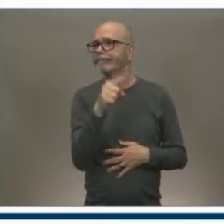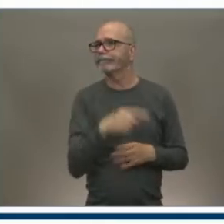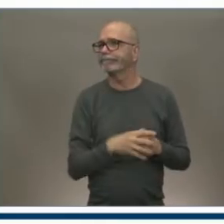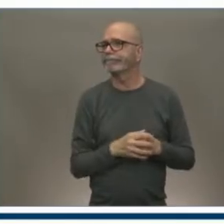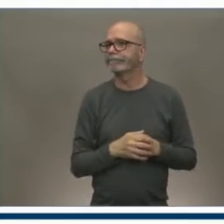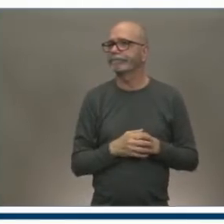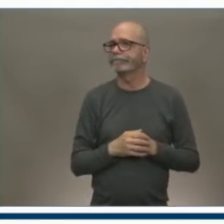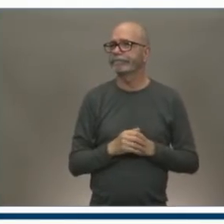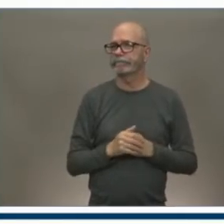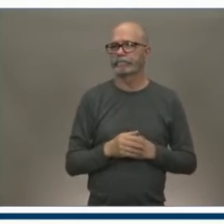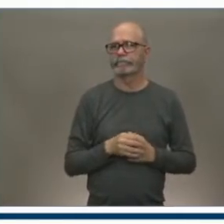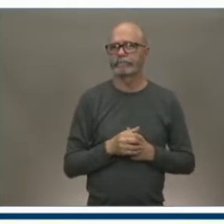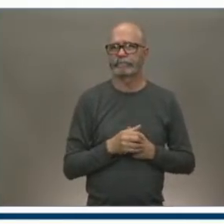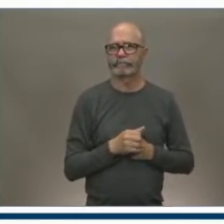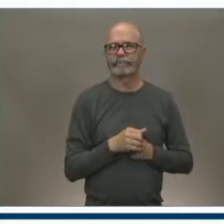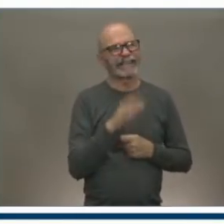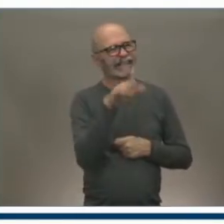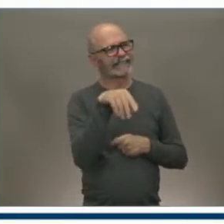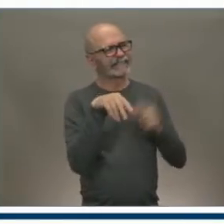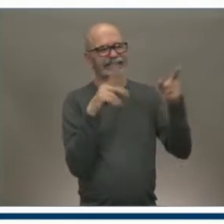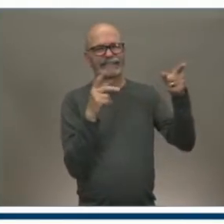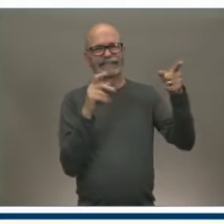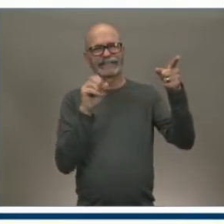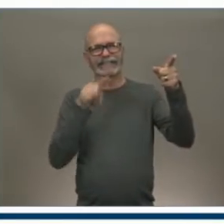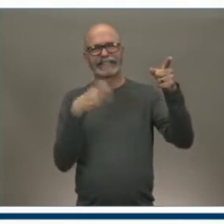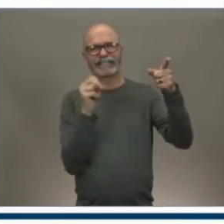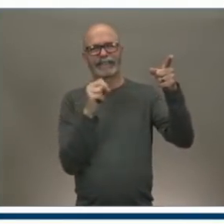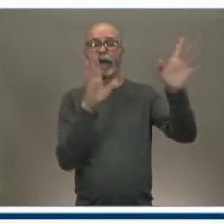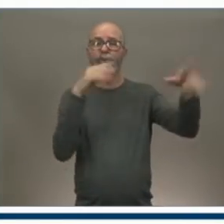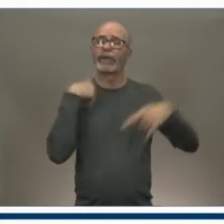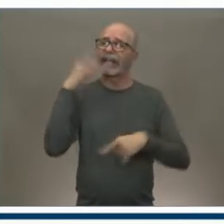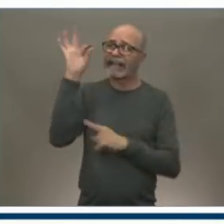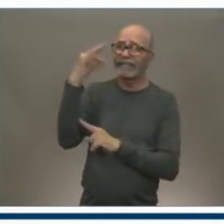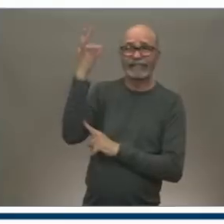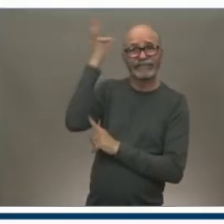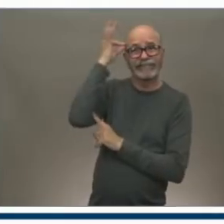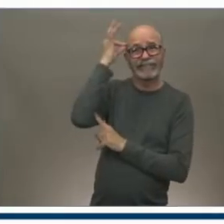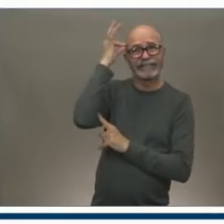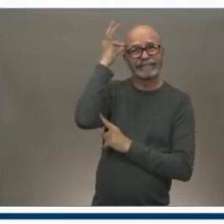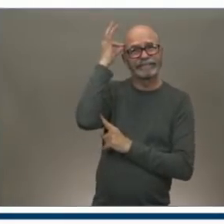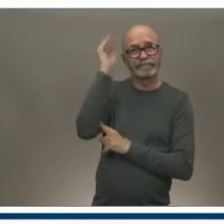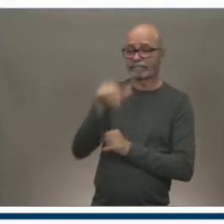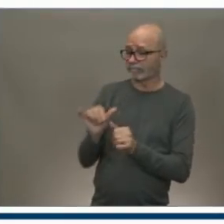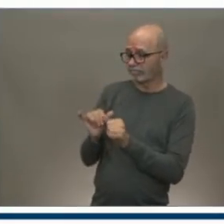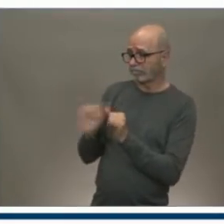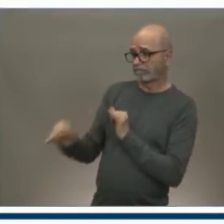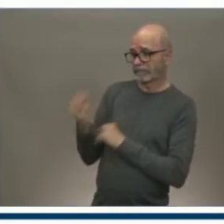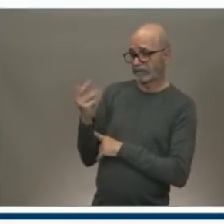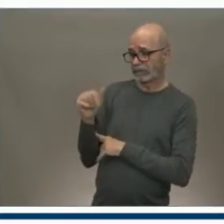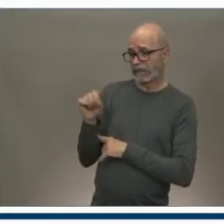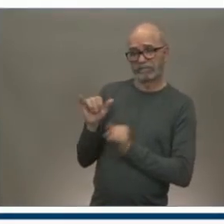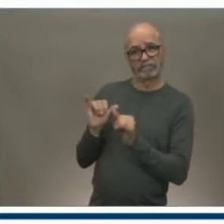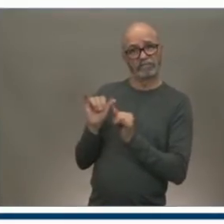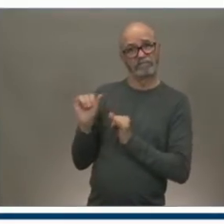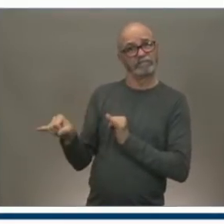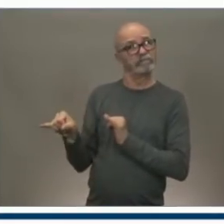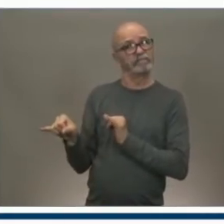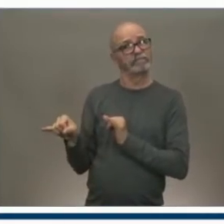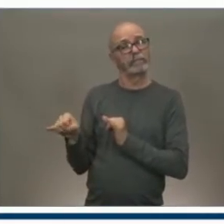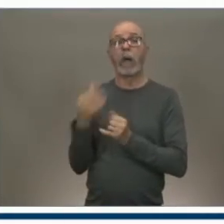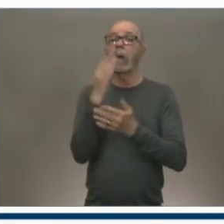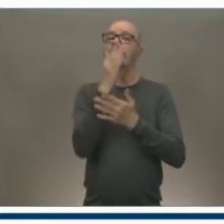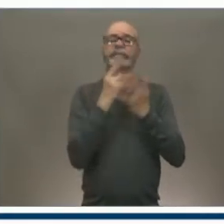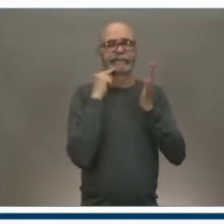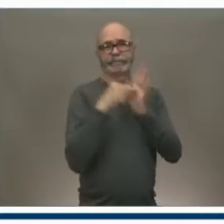you, Premier, on the impact of the federal quarantine for travelers entering Canada. So they'll have to isolate 3 days in a hotel before coming to